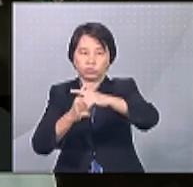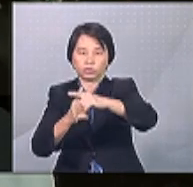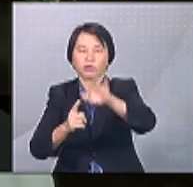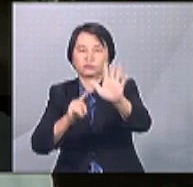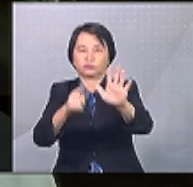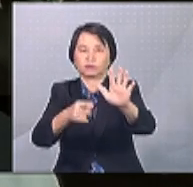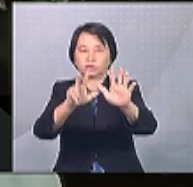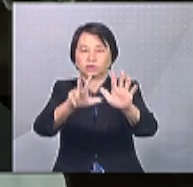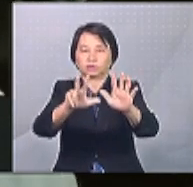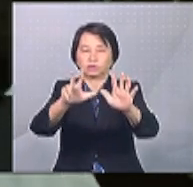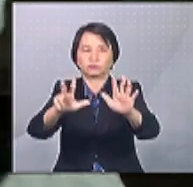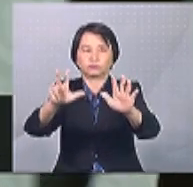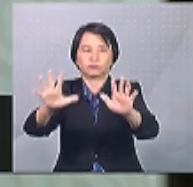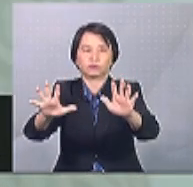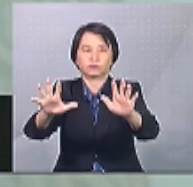5,305 cases.